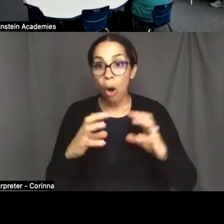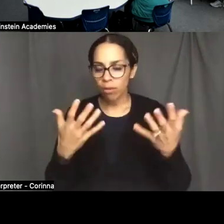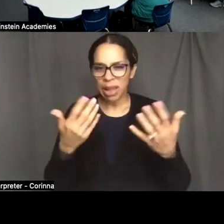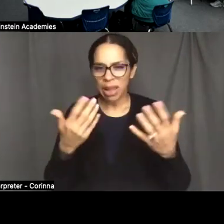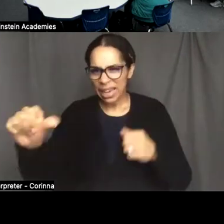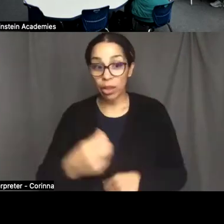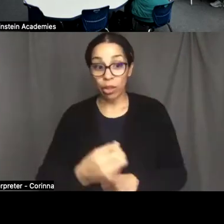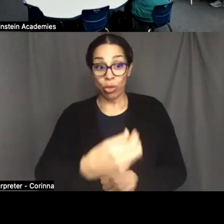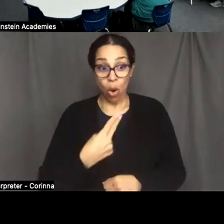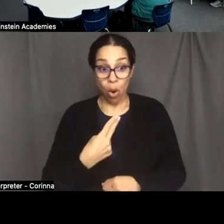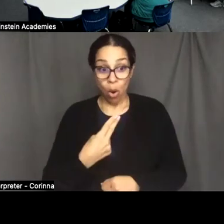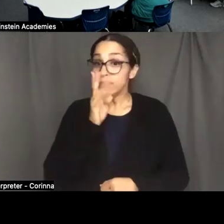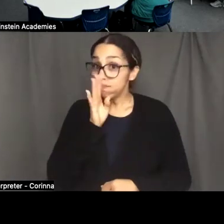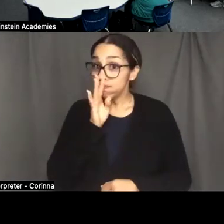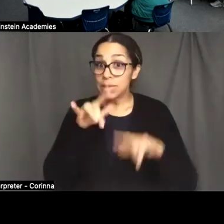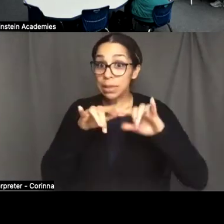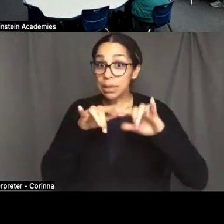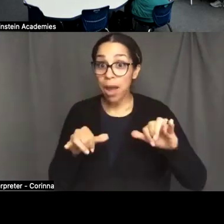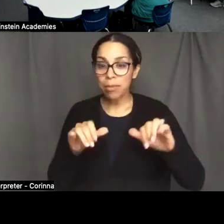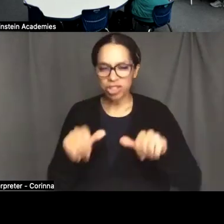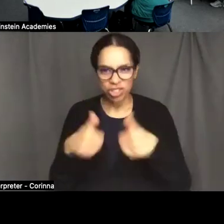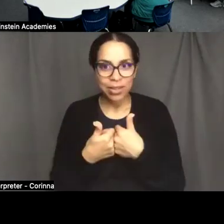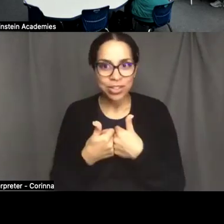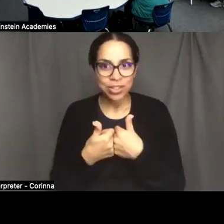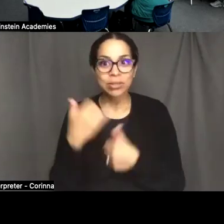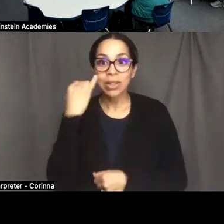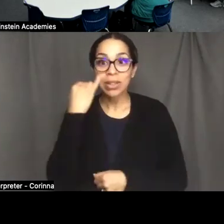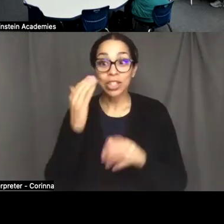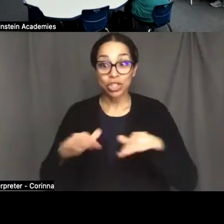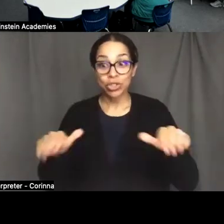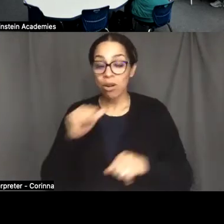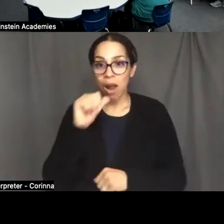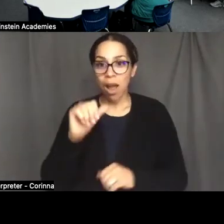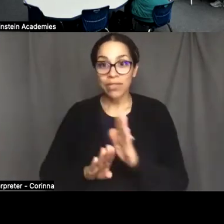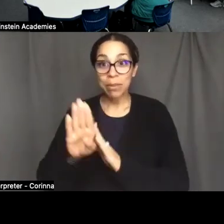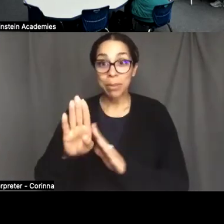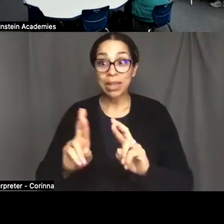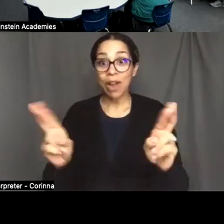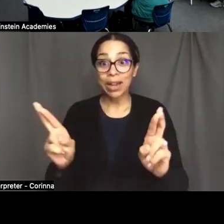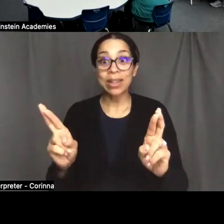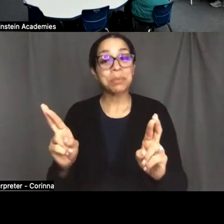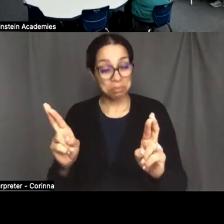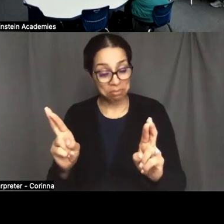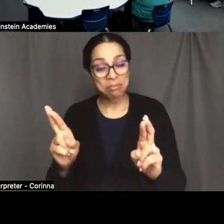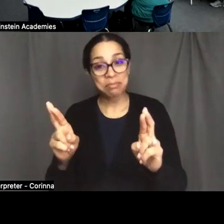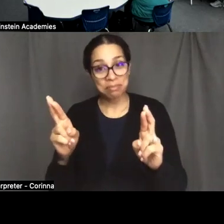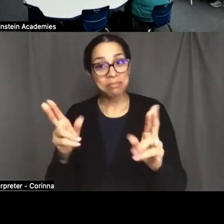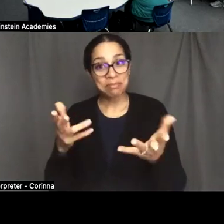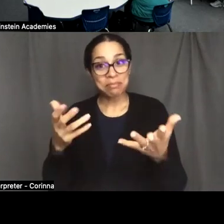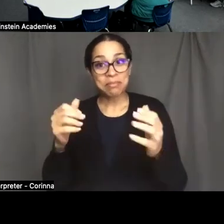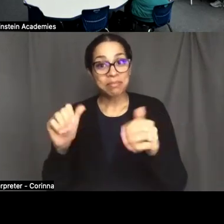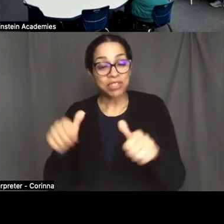pretty challenging for some kids who aren't developmentally ready for that. So practicing that can be really helpful for them. Catching